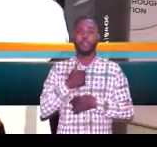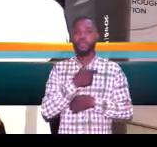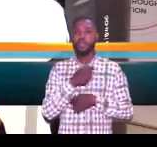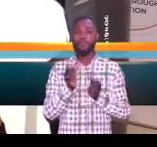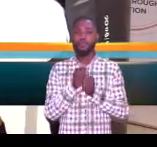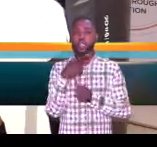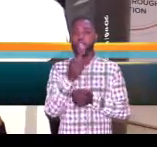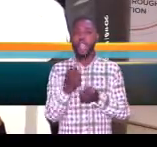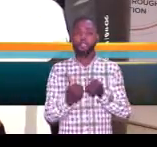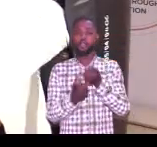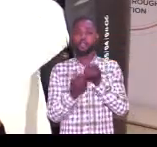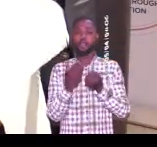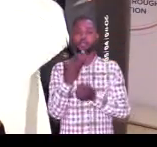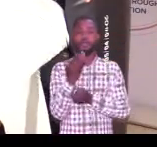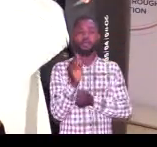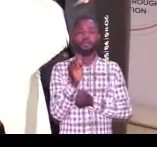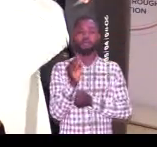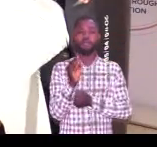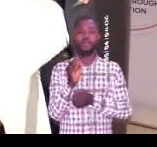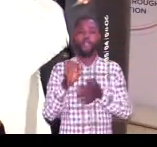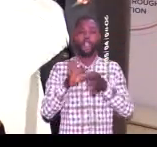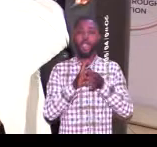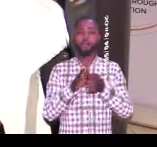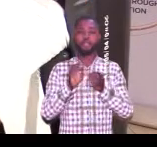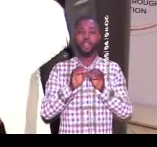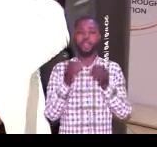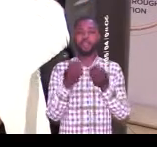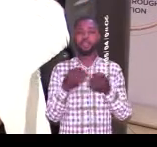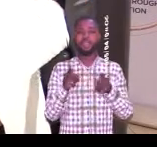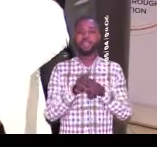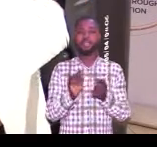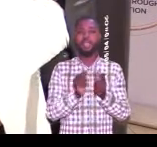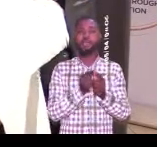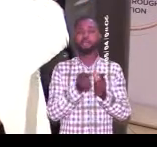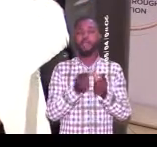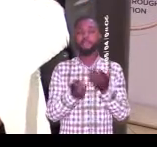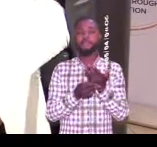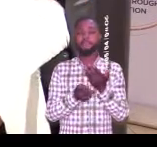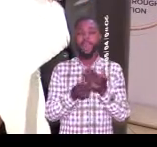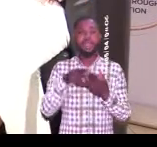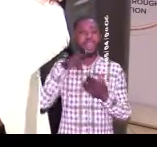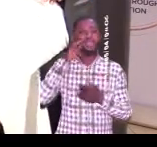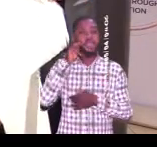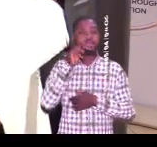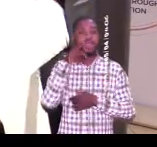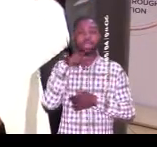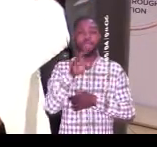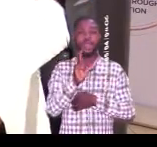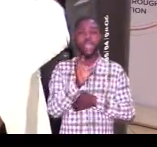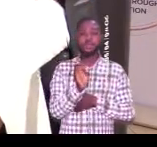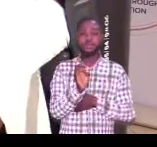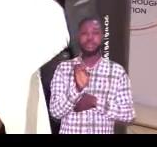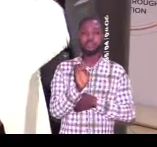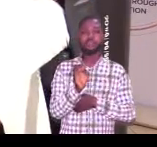the support of corporate organizations like First Bank, Nigeria PLC,